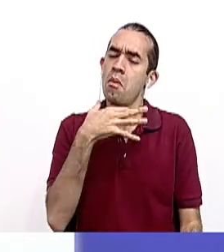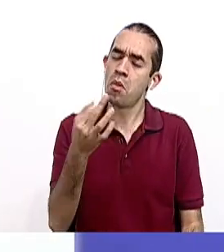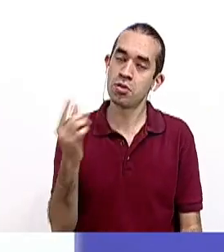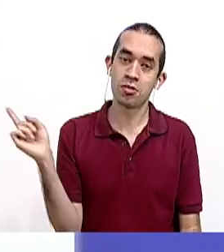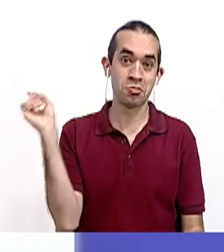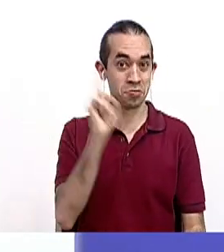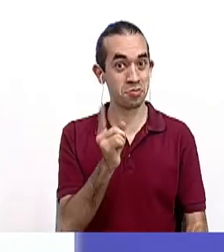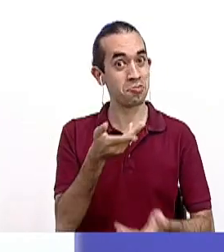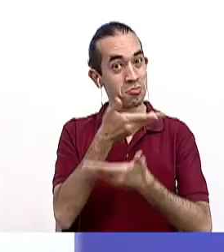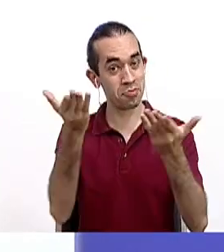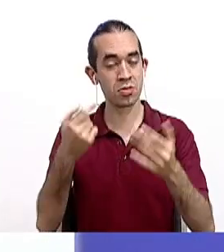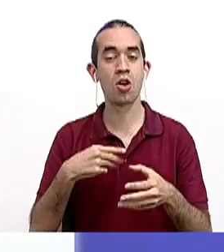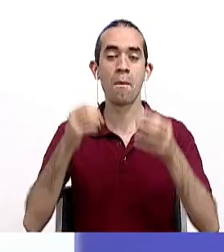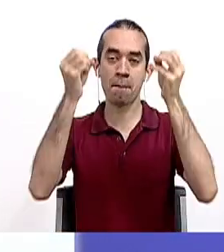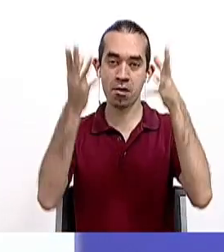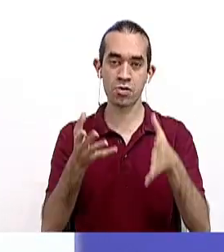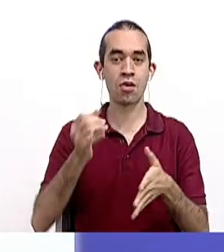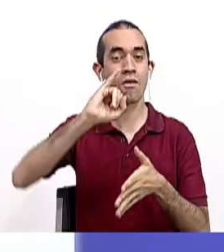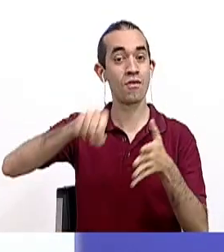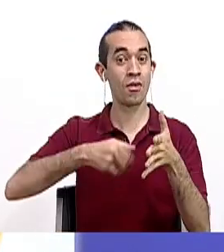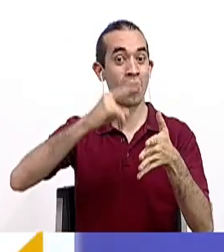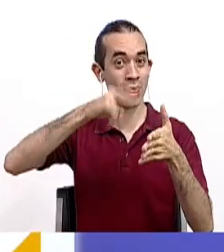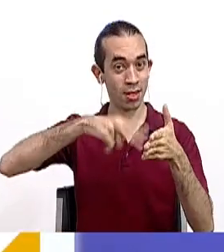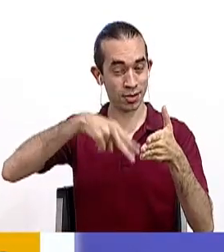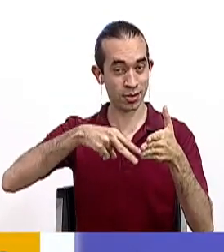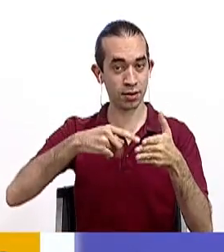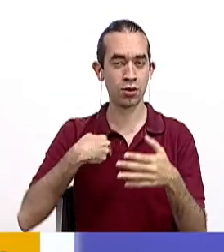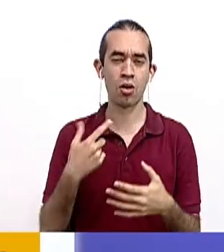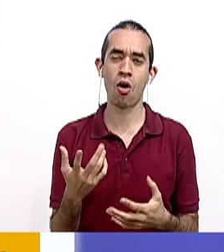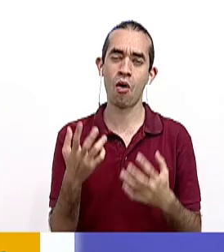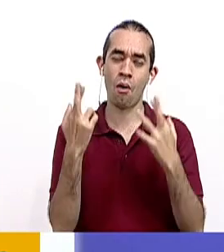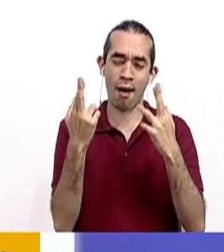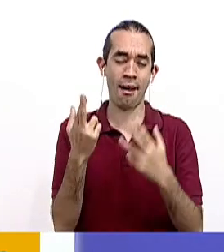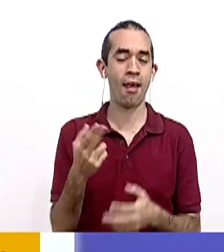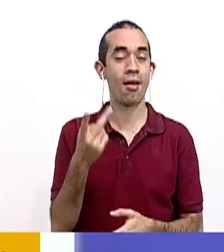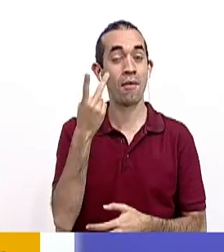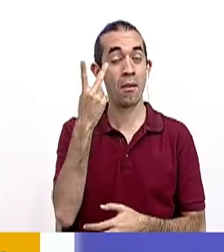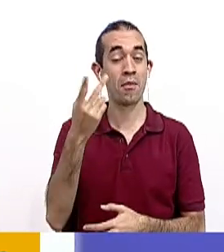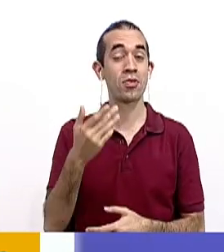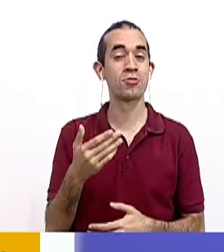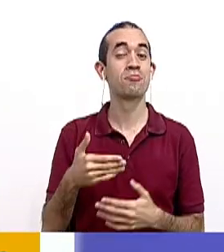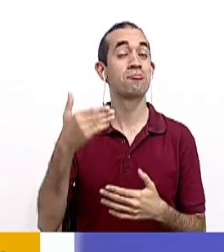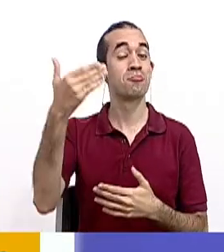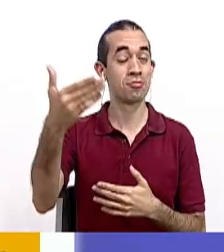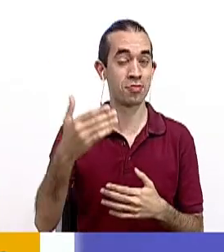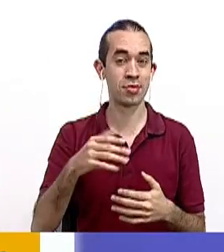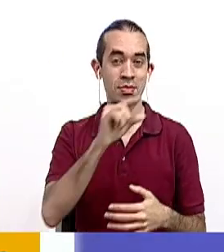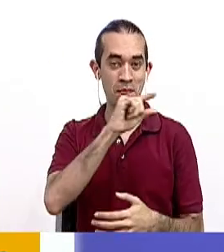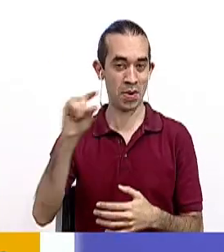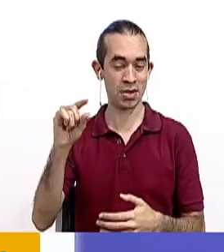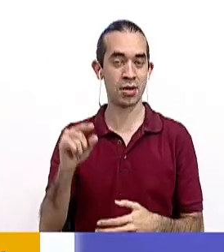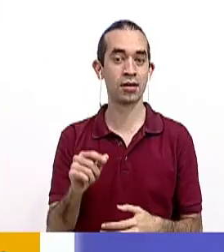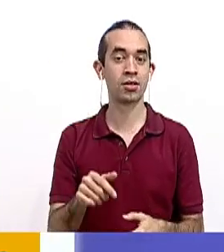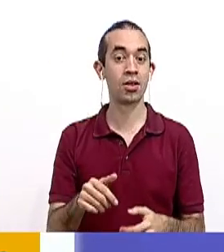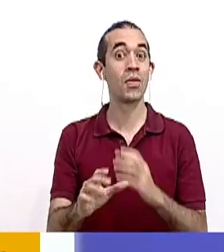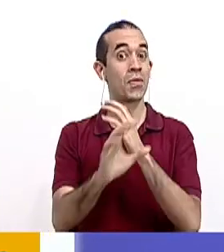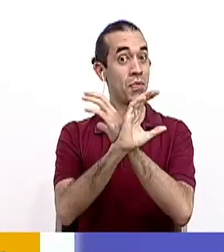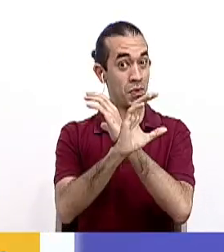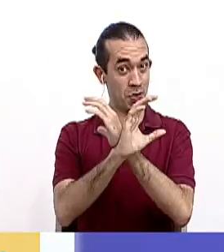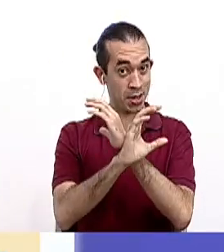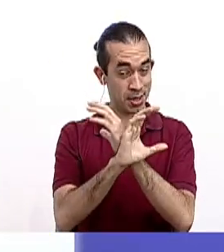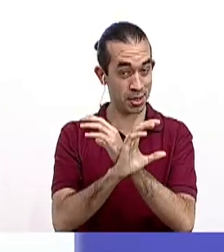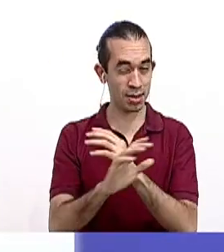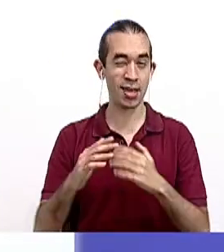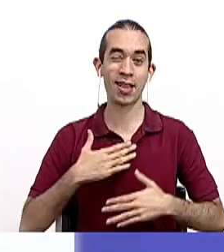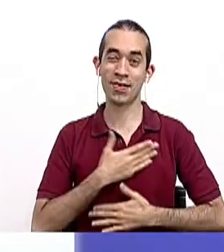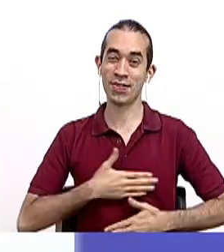you today. I am teacher Jonnathan Elizondo, and I hope to see you in one of our following weeks. Stay safe and have